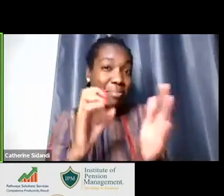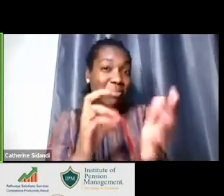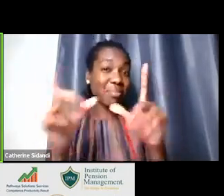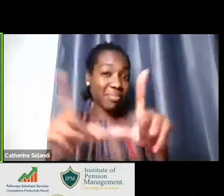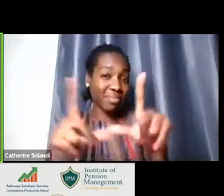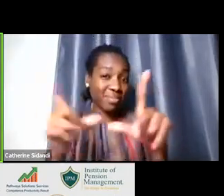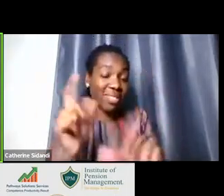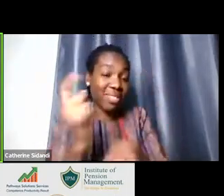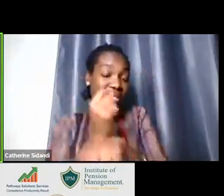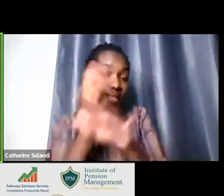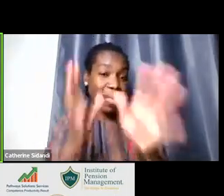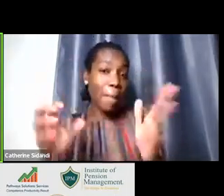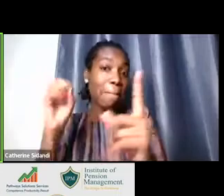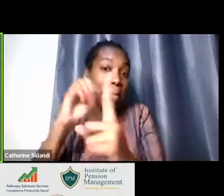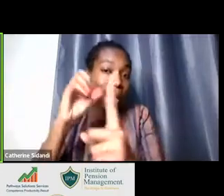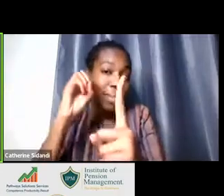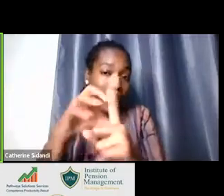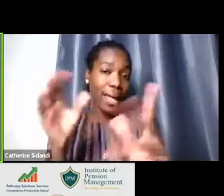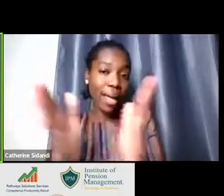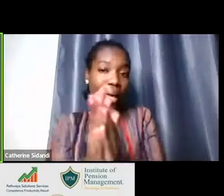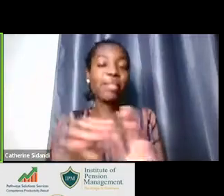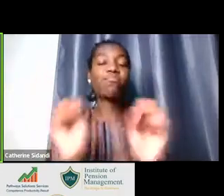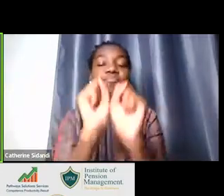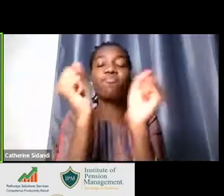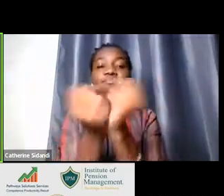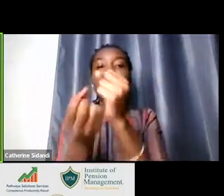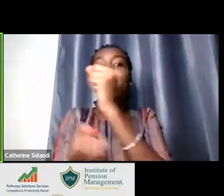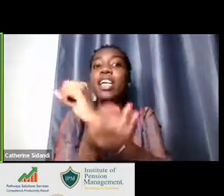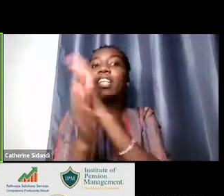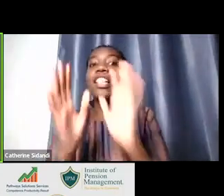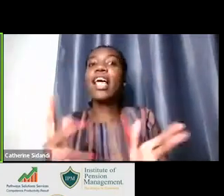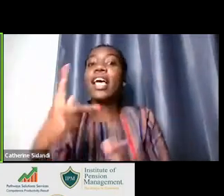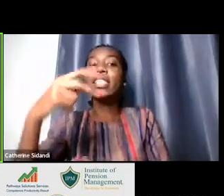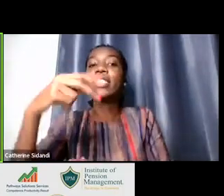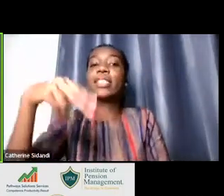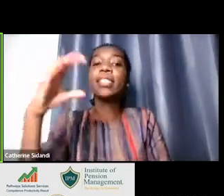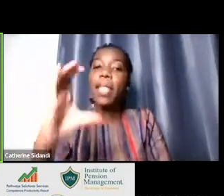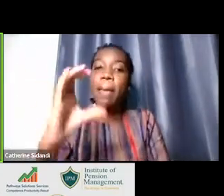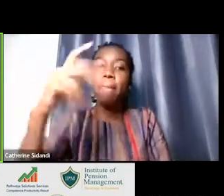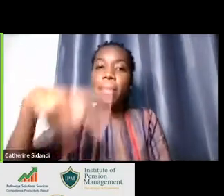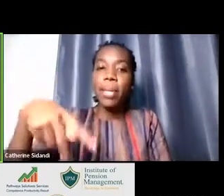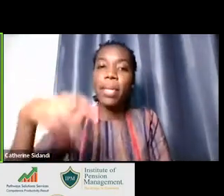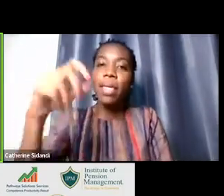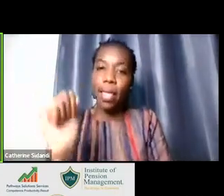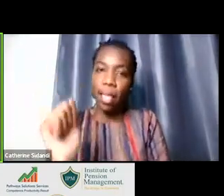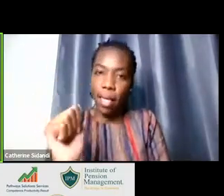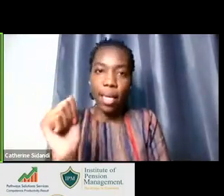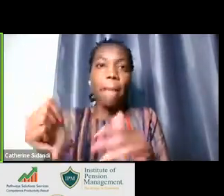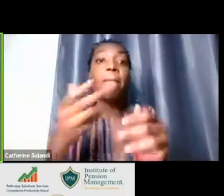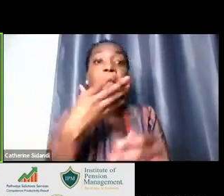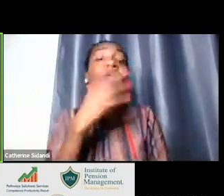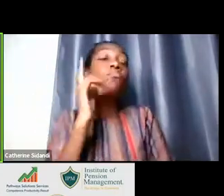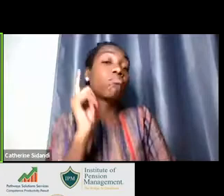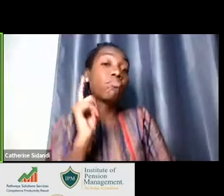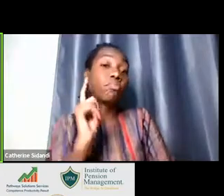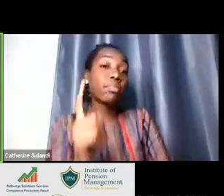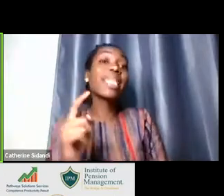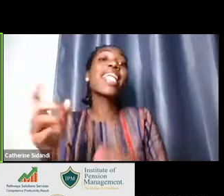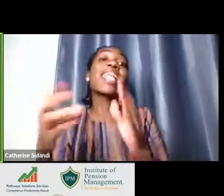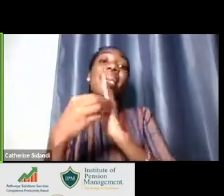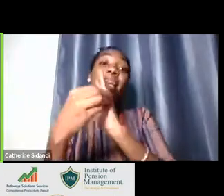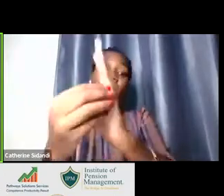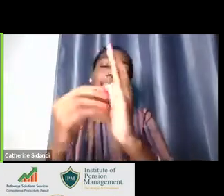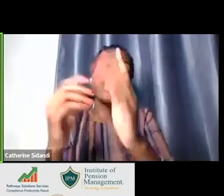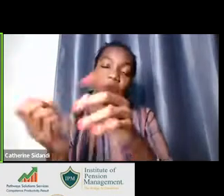He's a mentor and associate counselor at KCPA. Maina is currently lead mediator and trainer at Suluhu